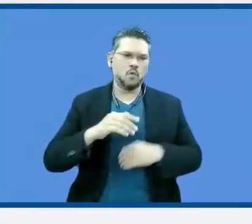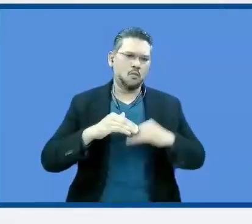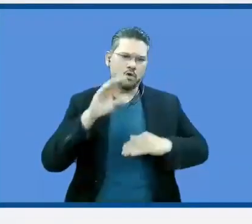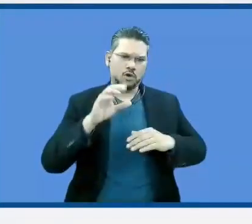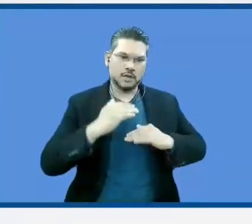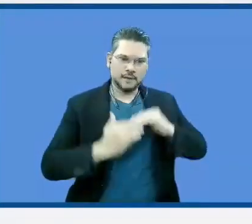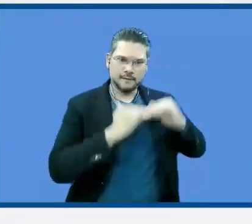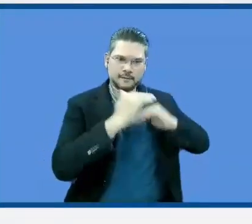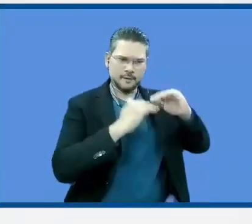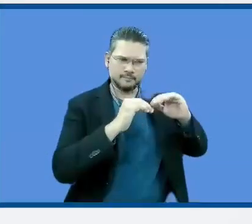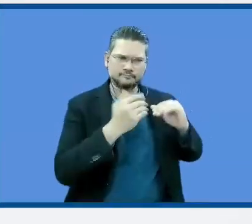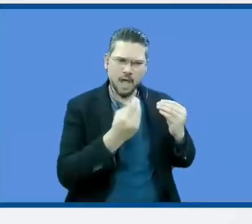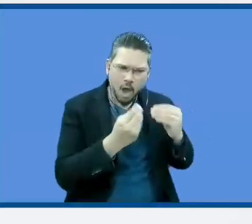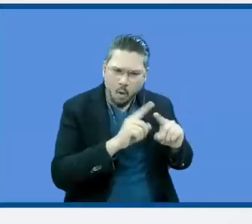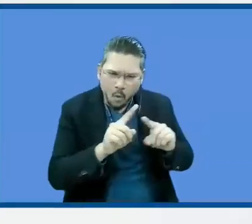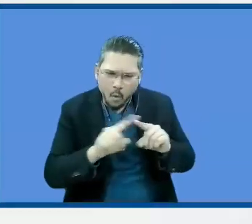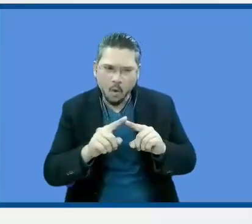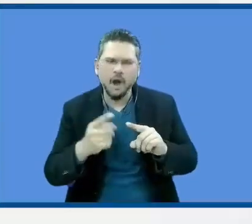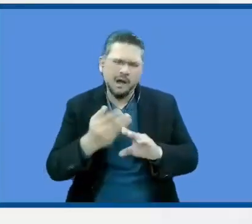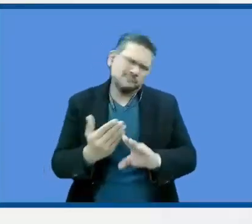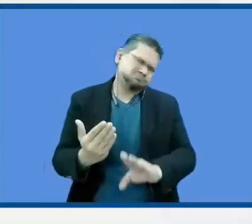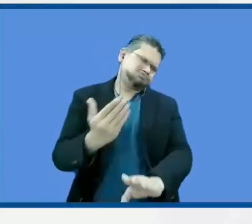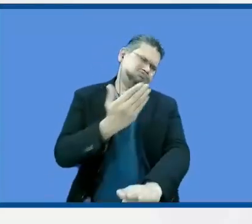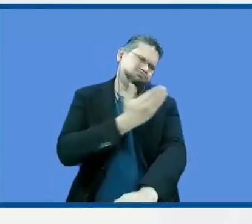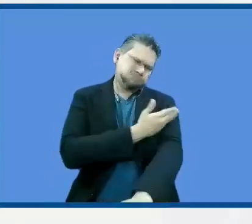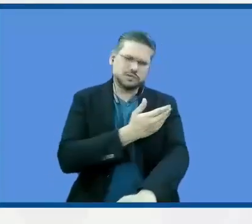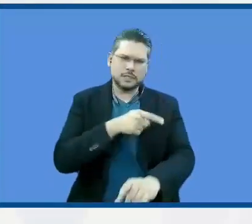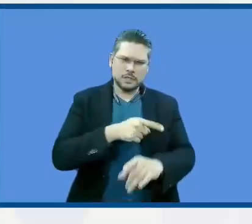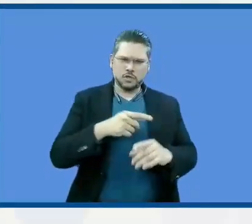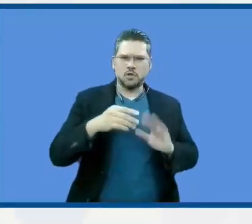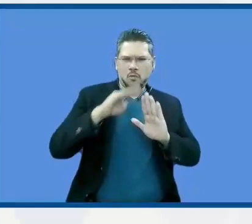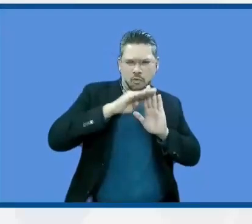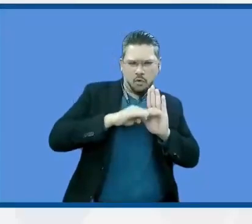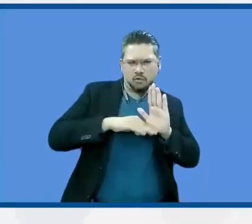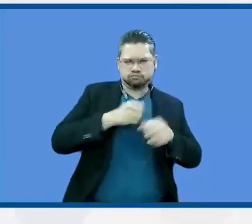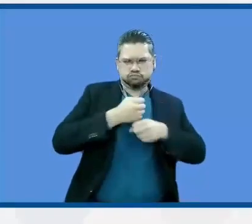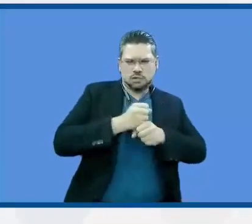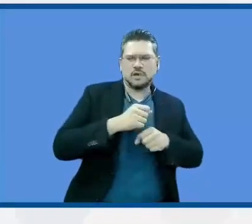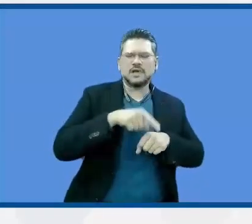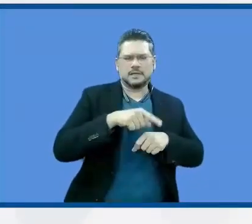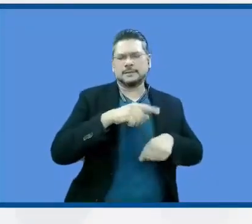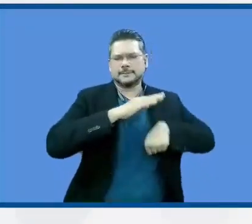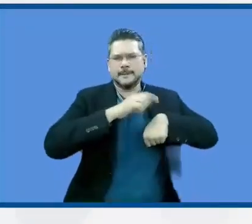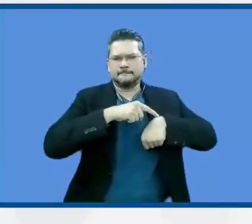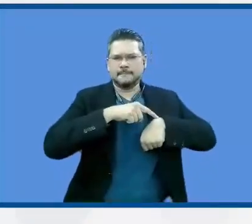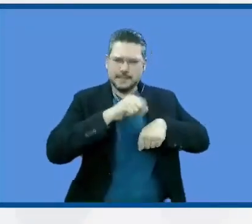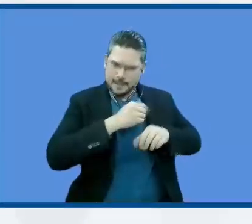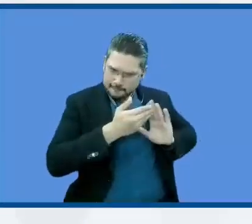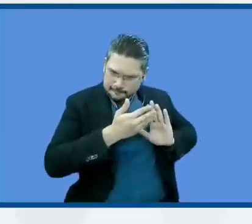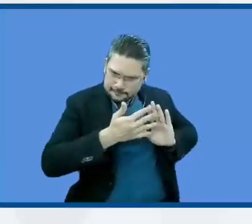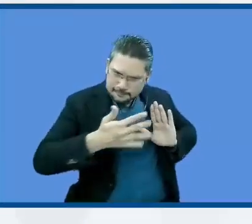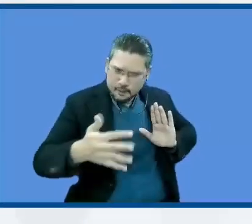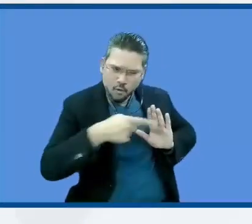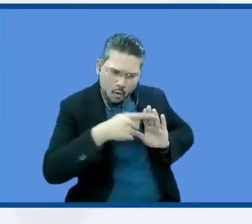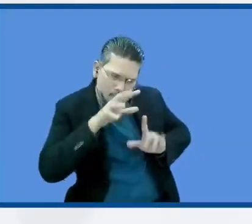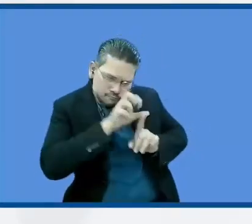inputs from very initial stages of our policy departments so that they identify what the practical needs are and what the